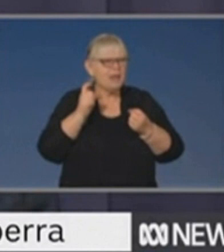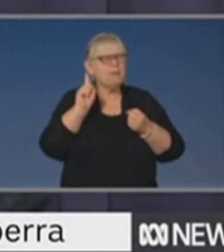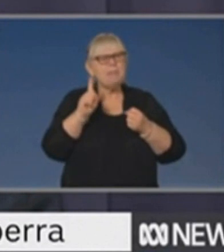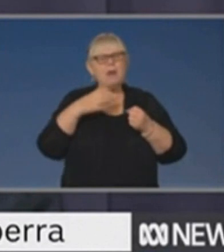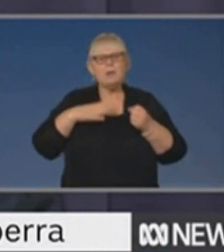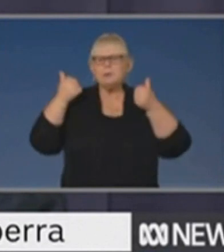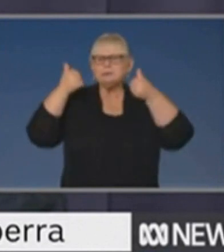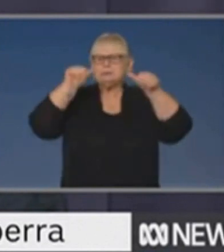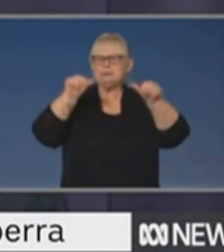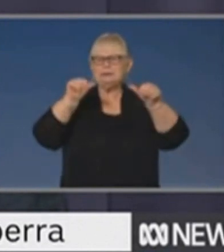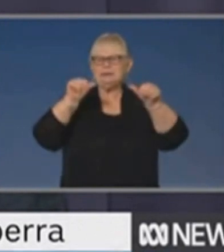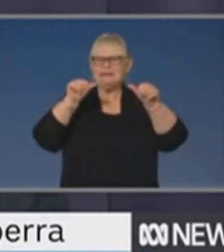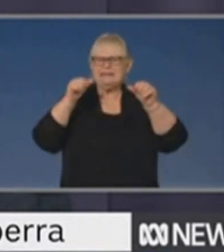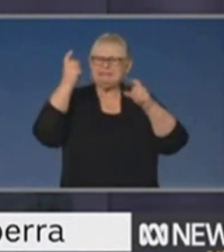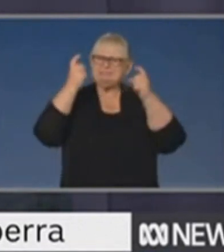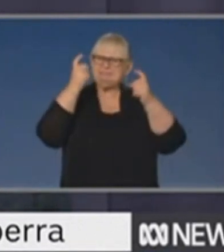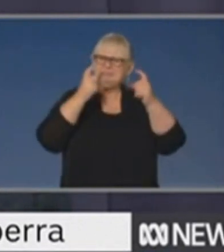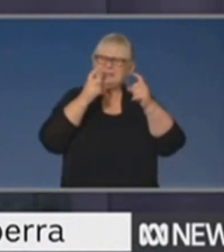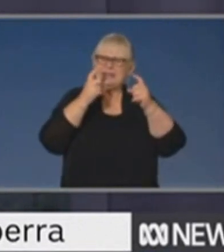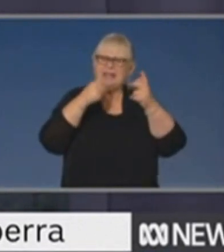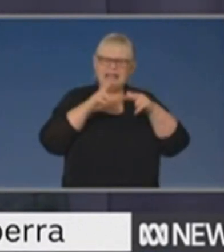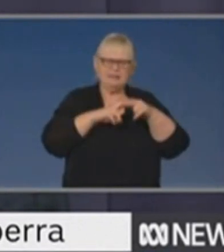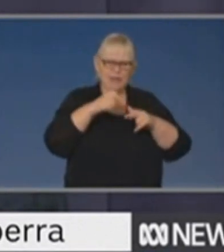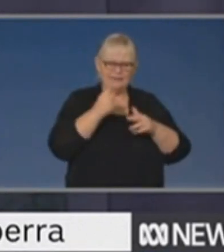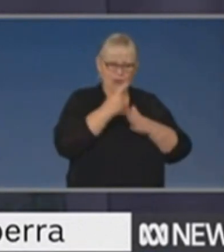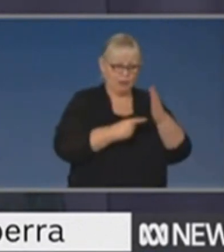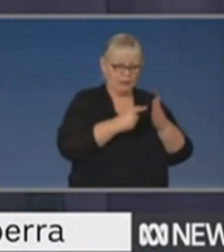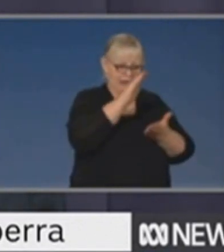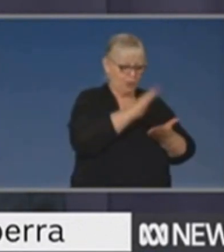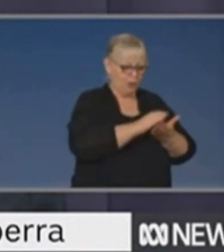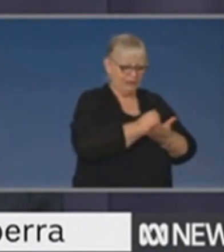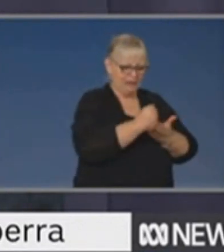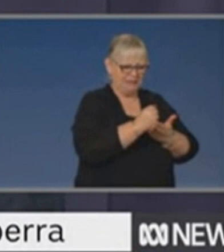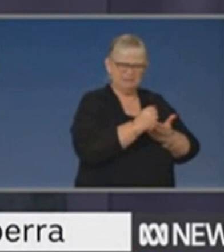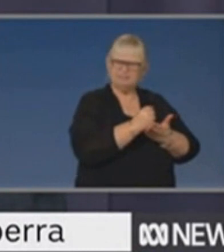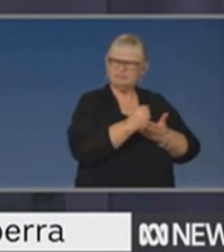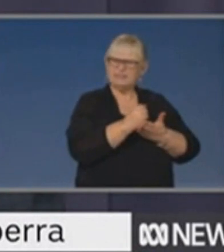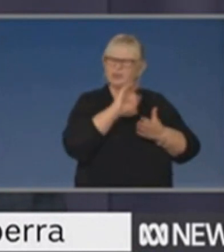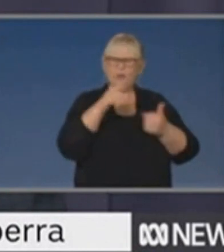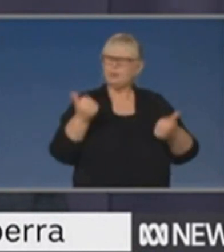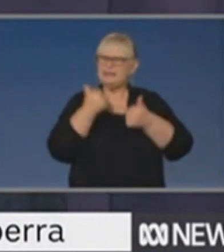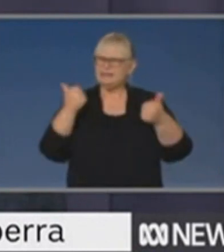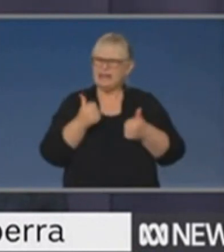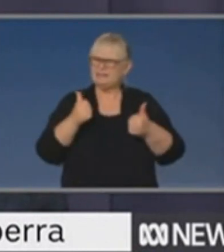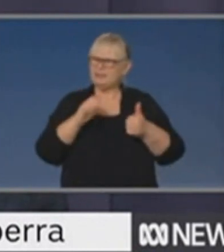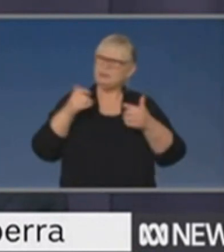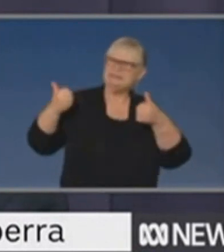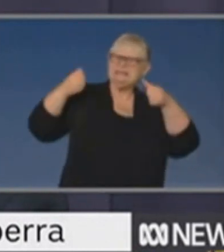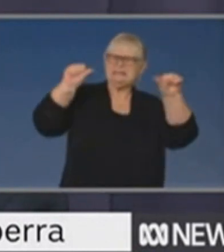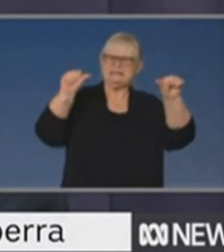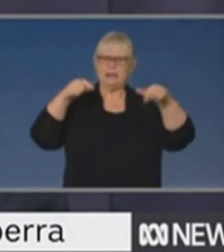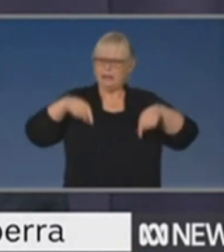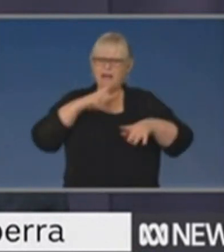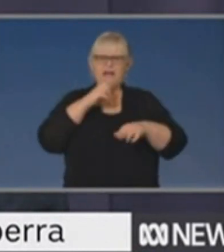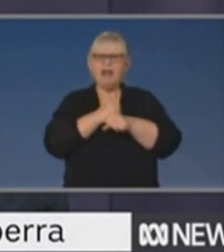success on COVID-19 as just having a low number of cases, that's not good enough. And that's not what our government